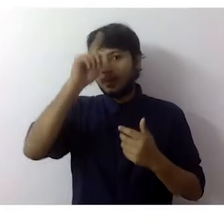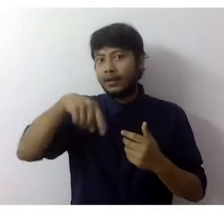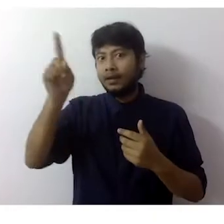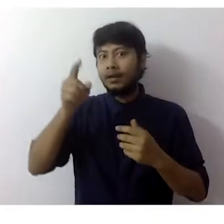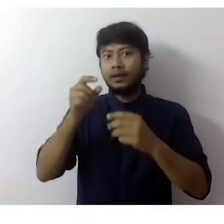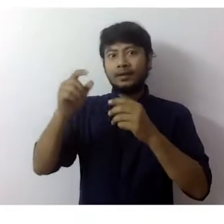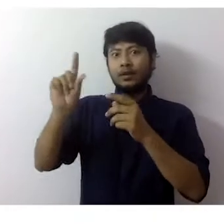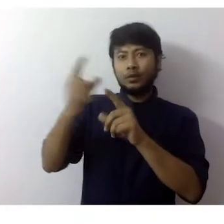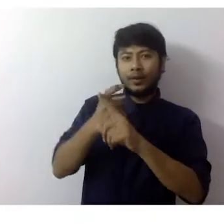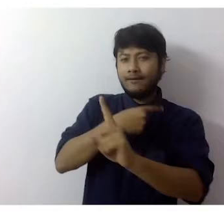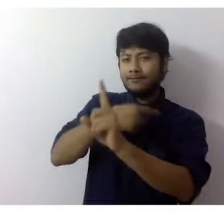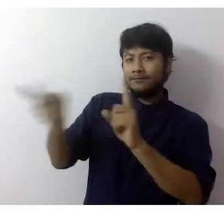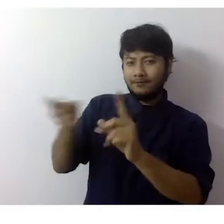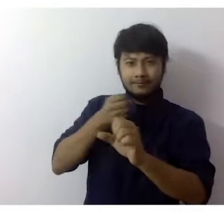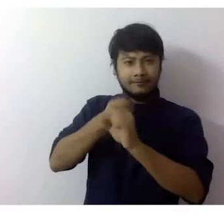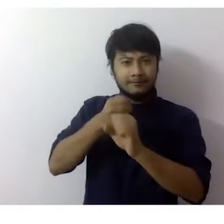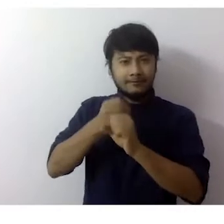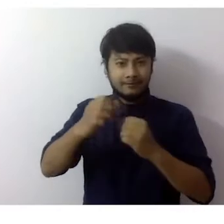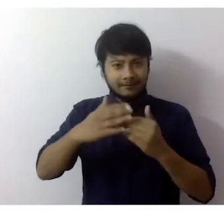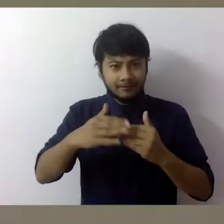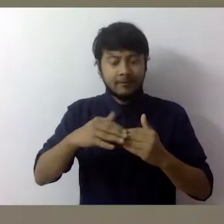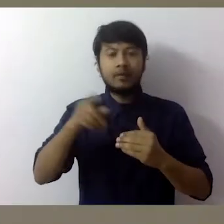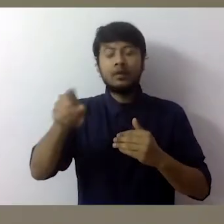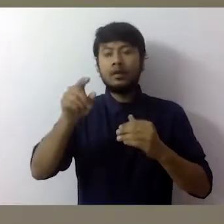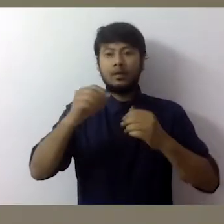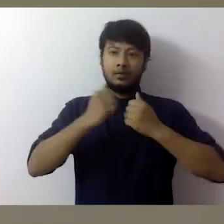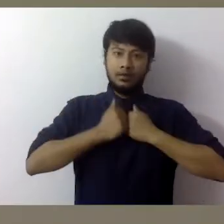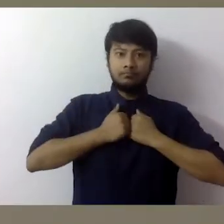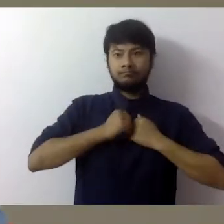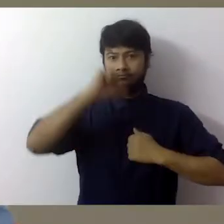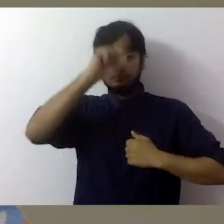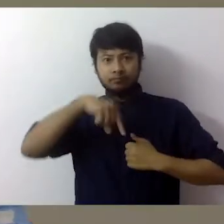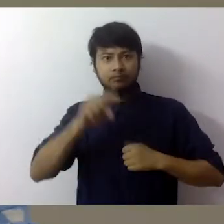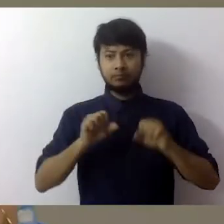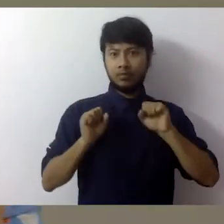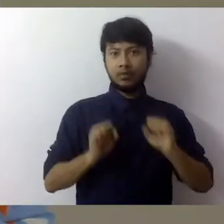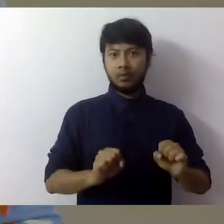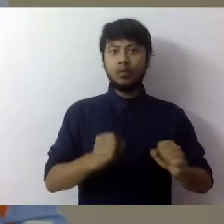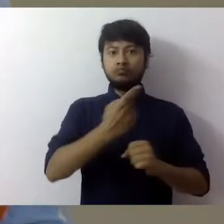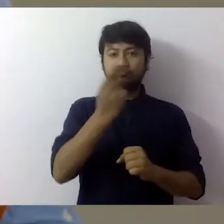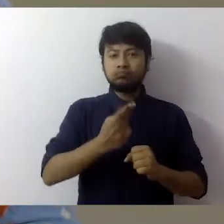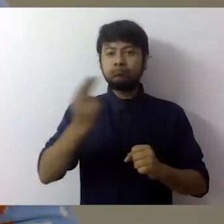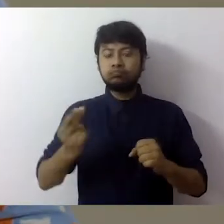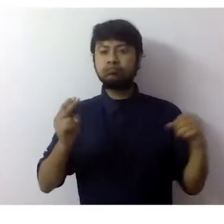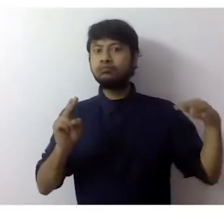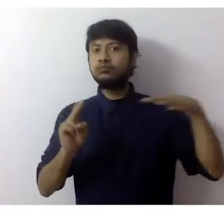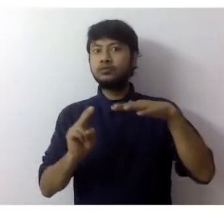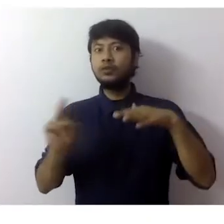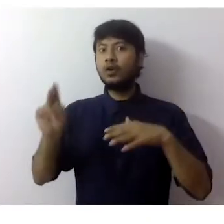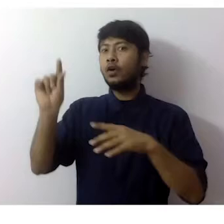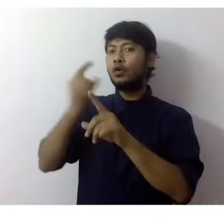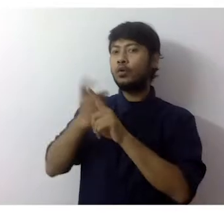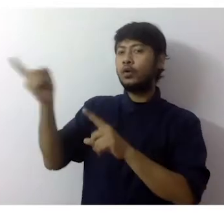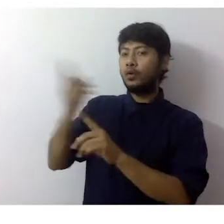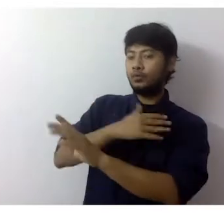momentum, the new imagery of Swadeshi and nationalism evolved. It opposed British goods with khadi and handspun. Some